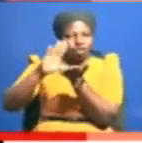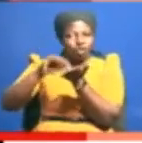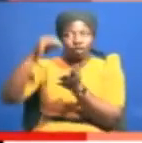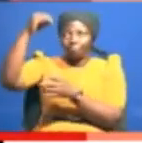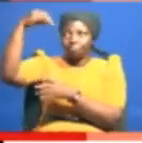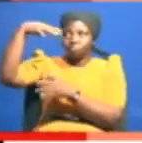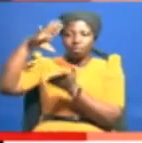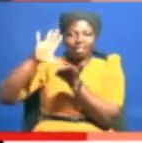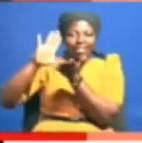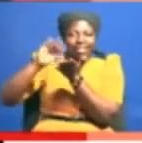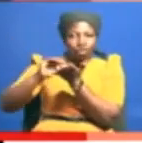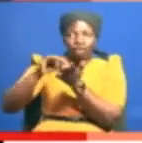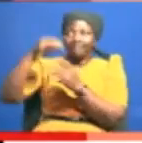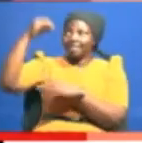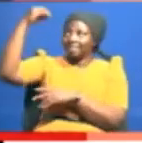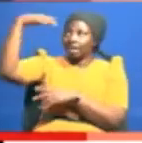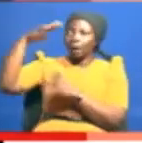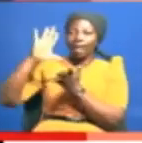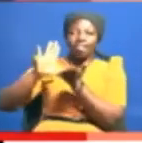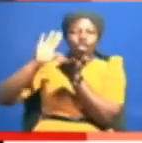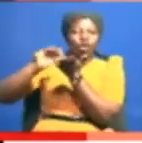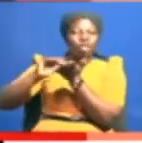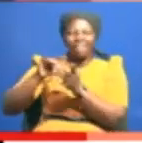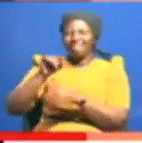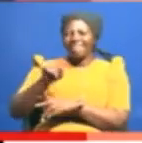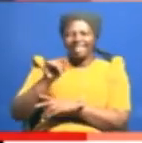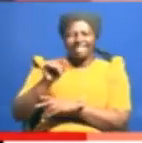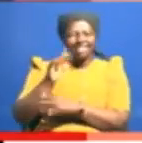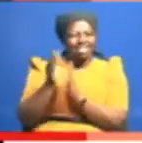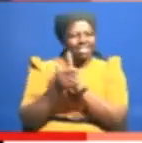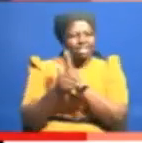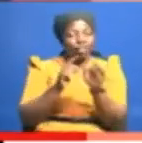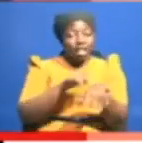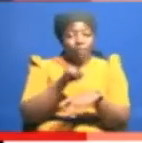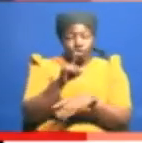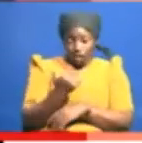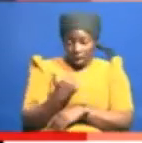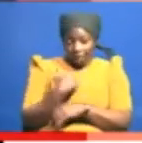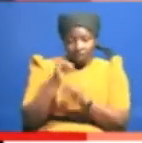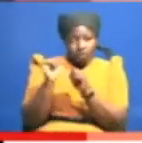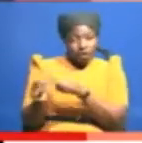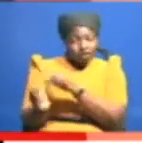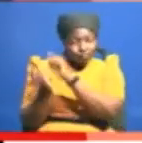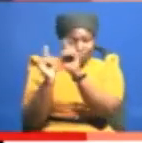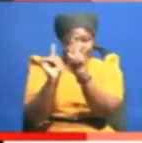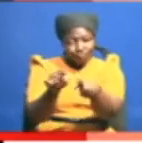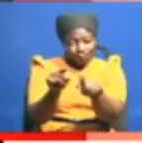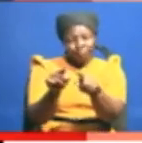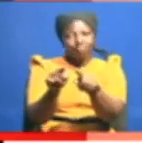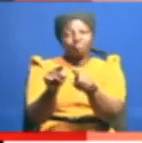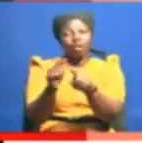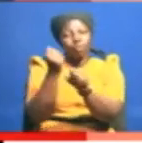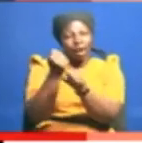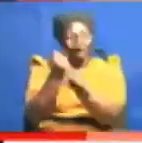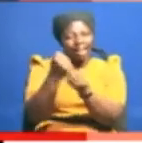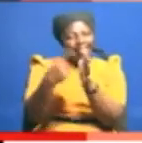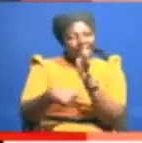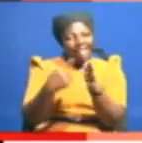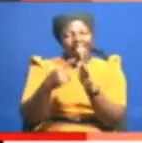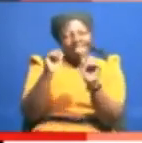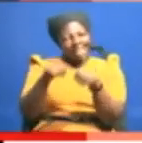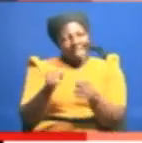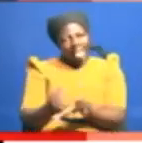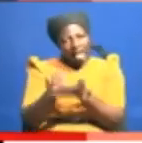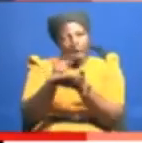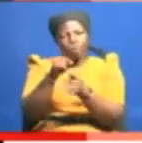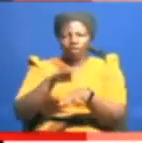electrical installation. That skill, once you have it, you can move it to the industry and it can enable you to get a certificate for it and